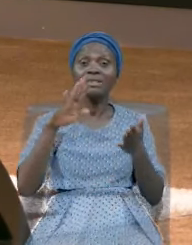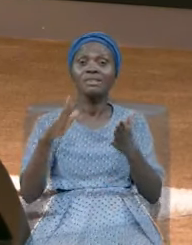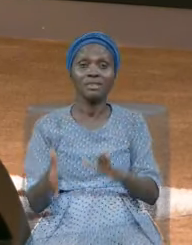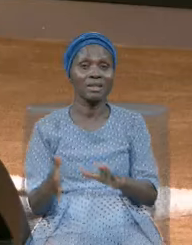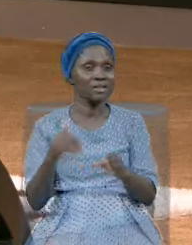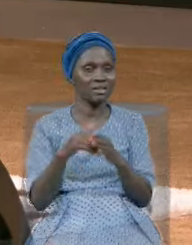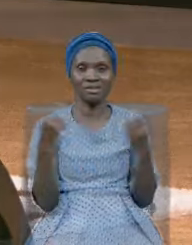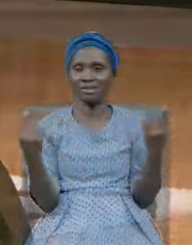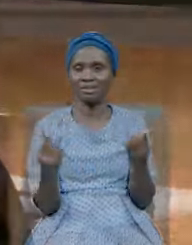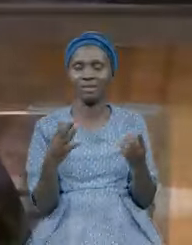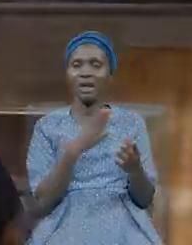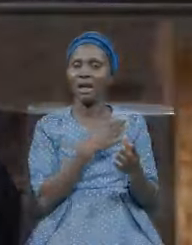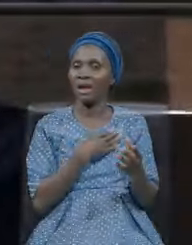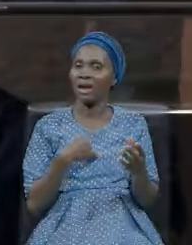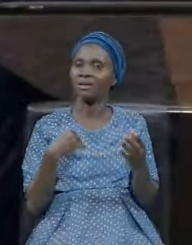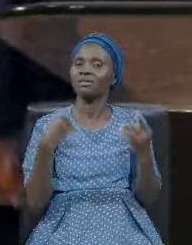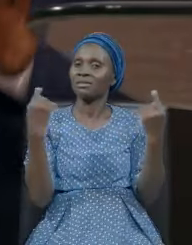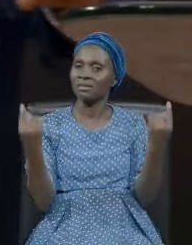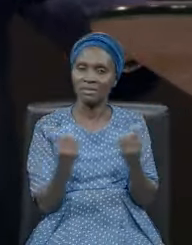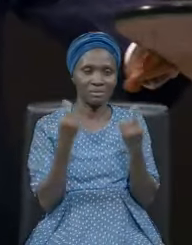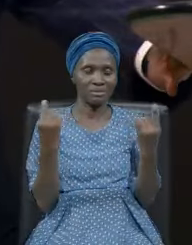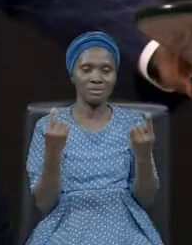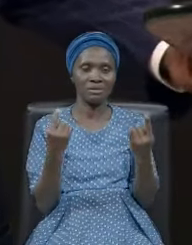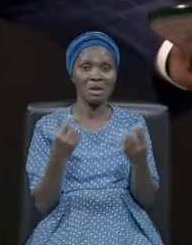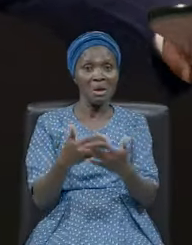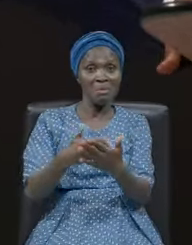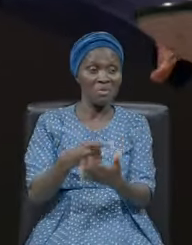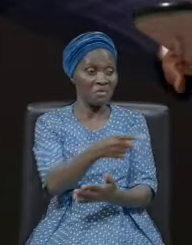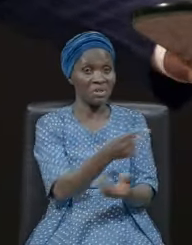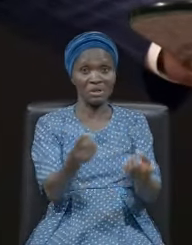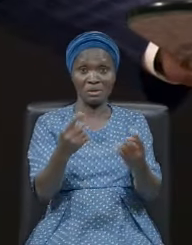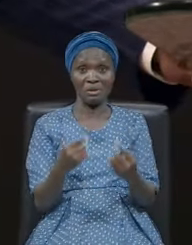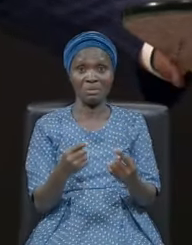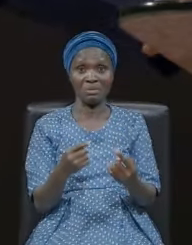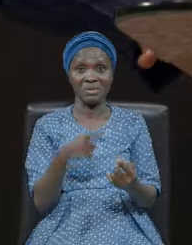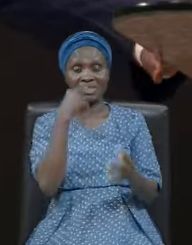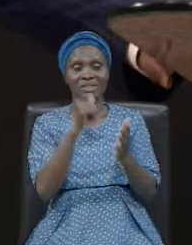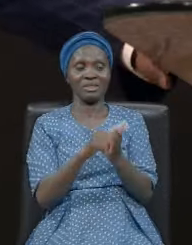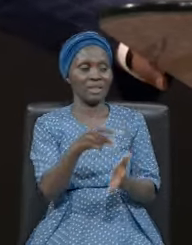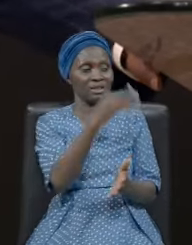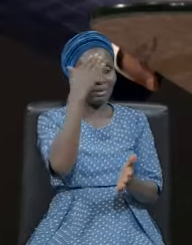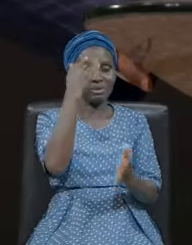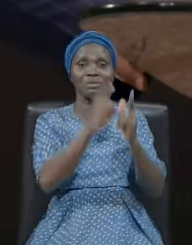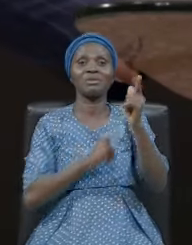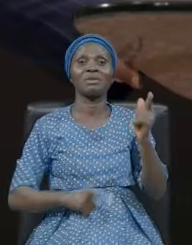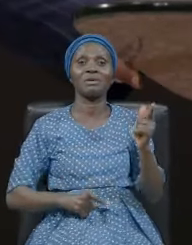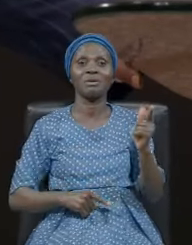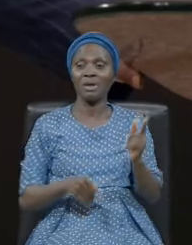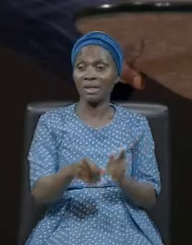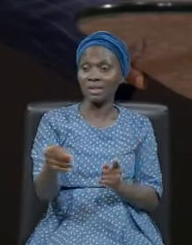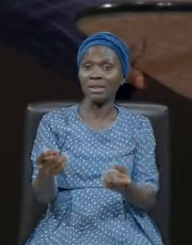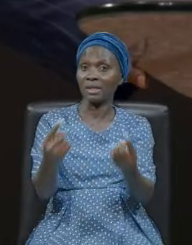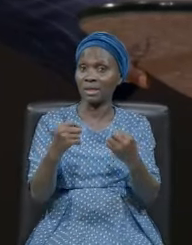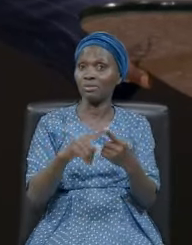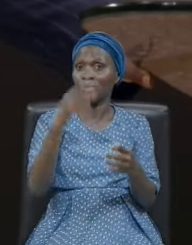sins and trespasses before they said they came to know the Lord. They came to know the